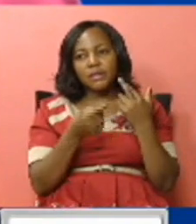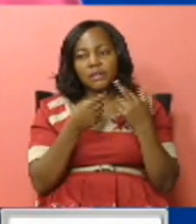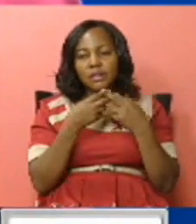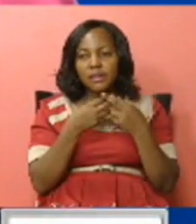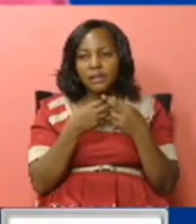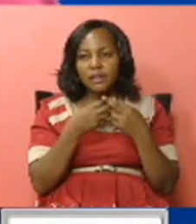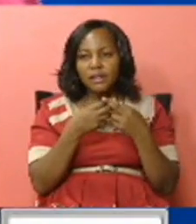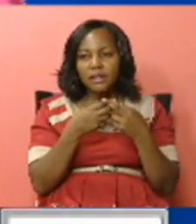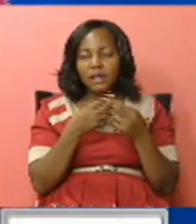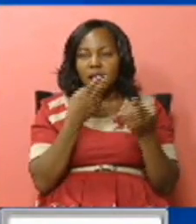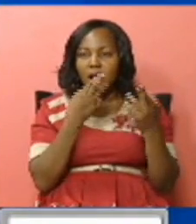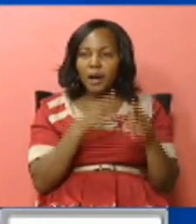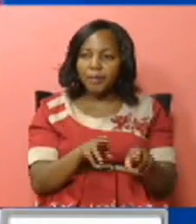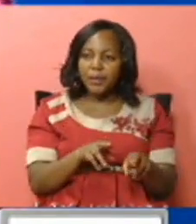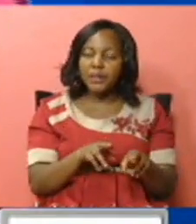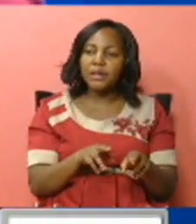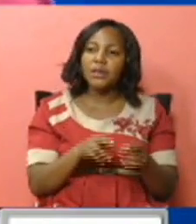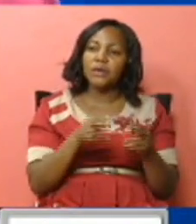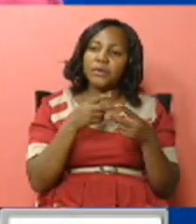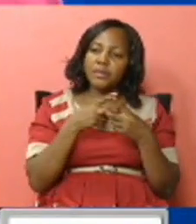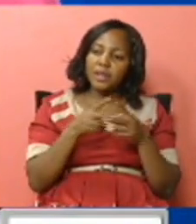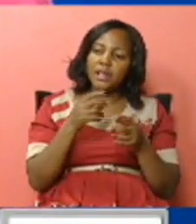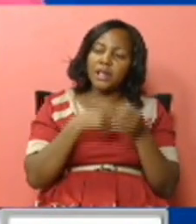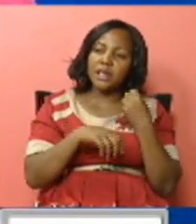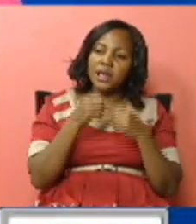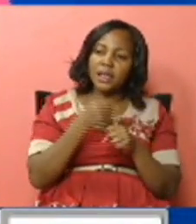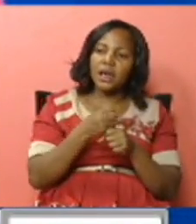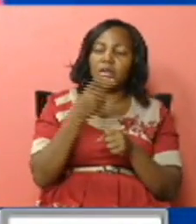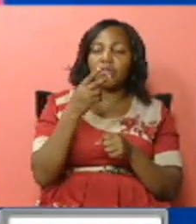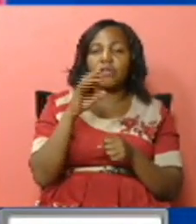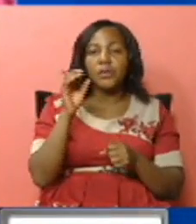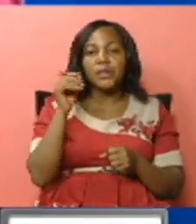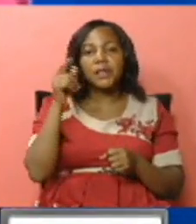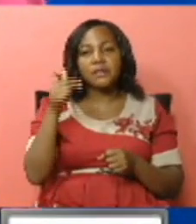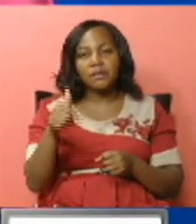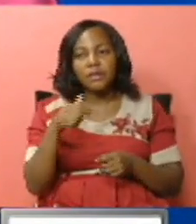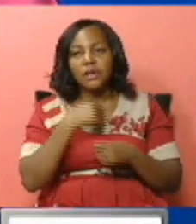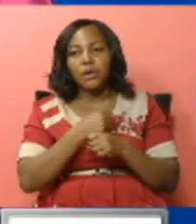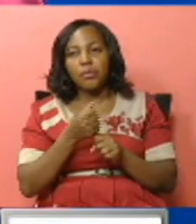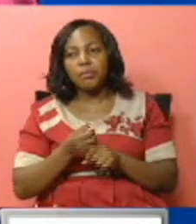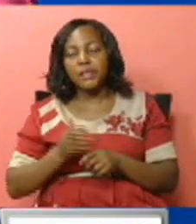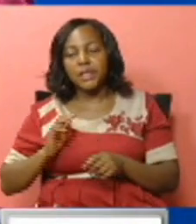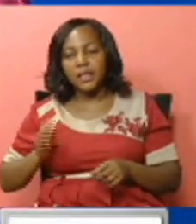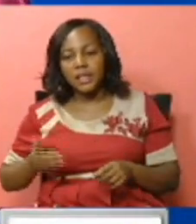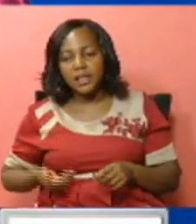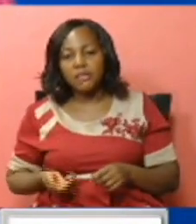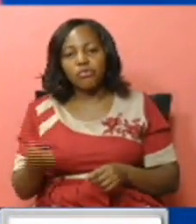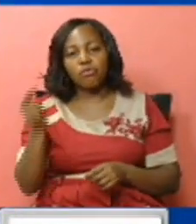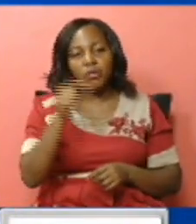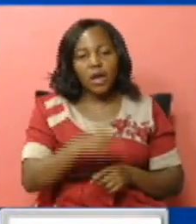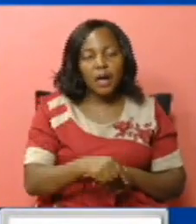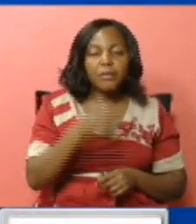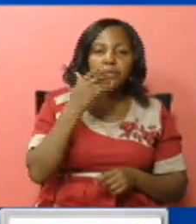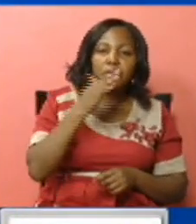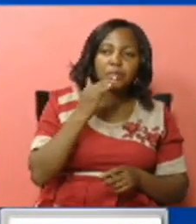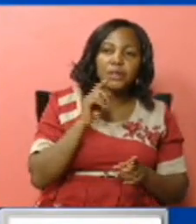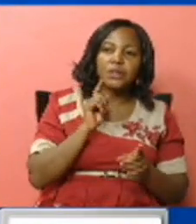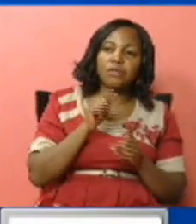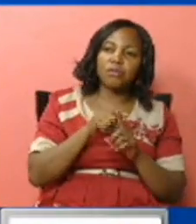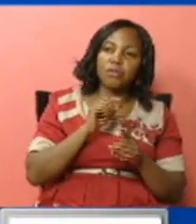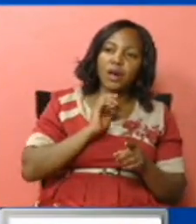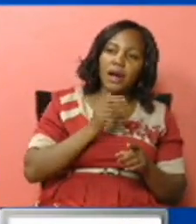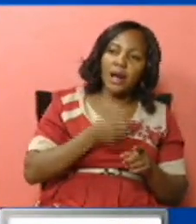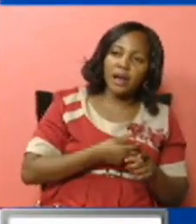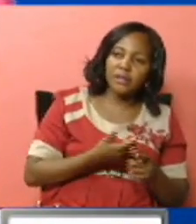out a transitional justice policy to get the ladies to come out, speak to us, to get the ladies be able to demand. So with the kind of work